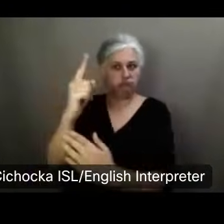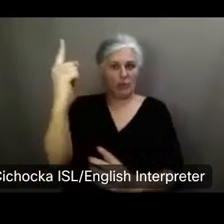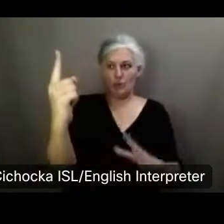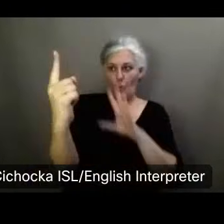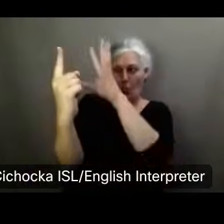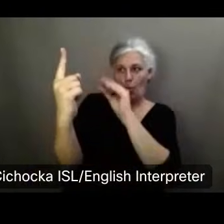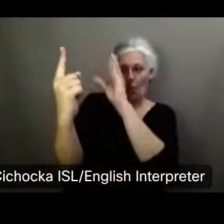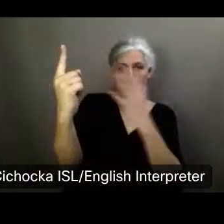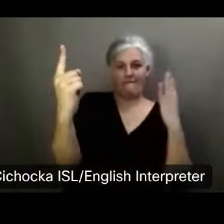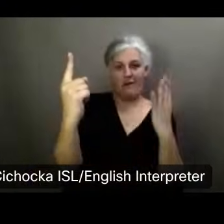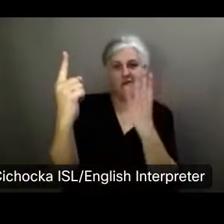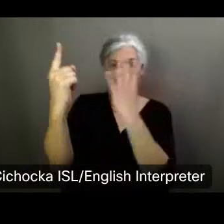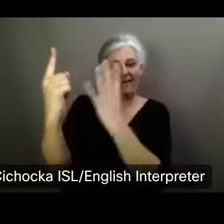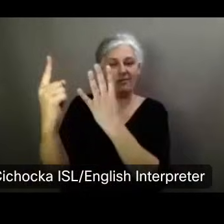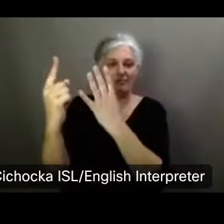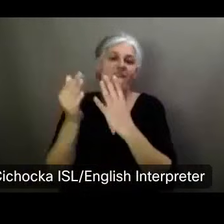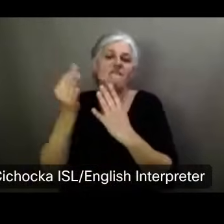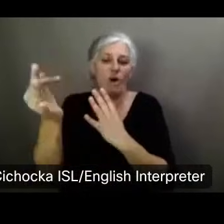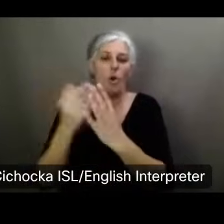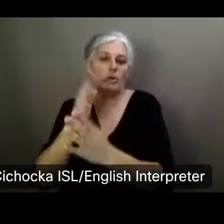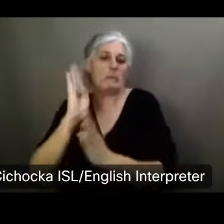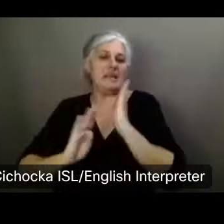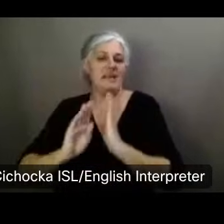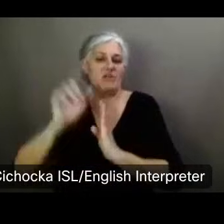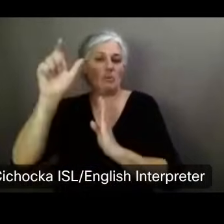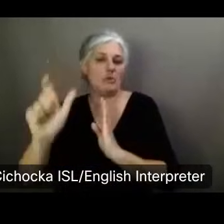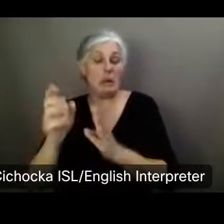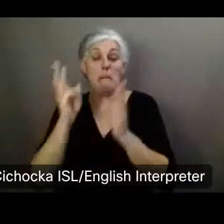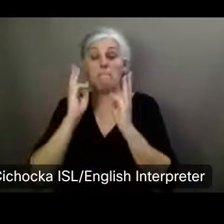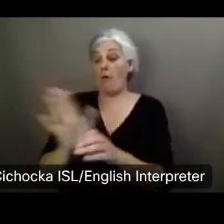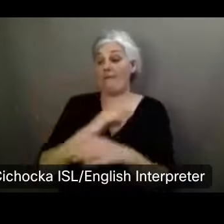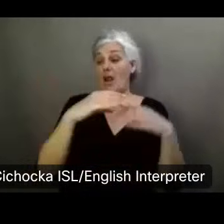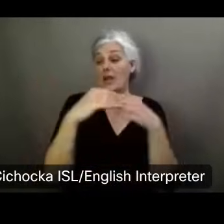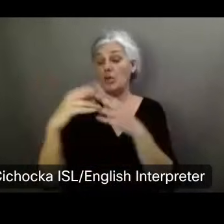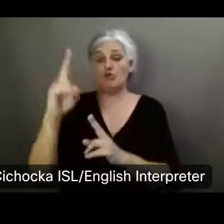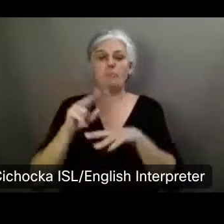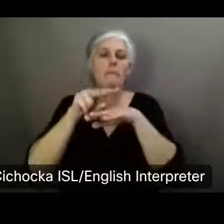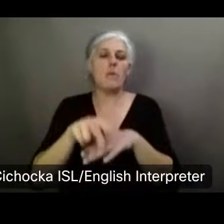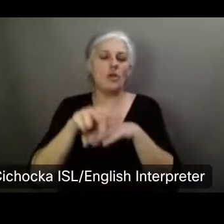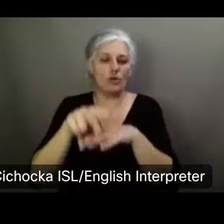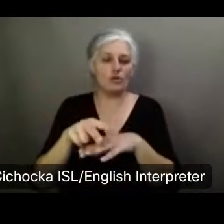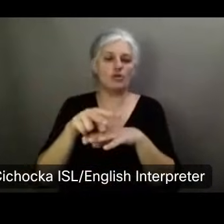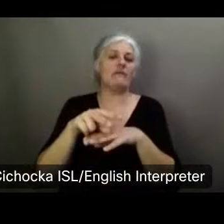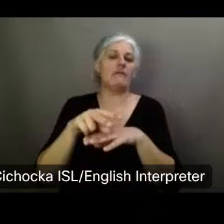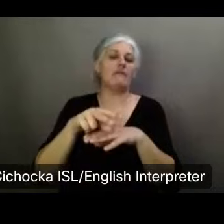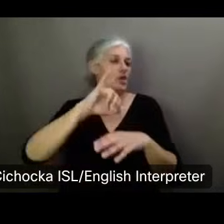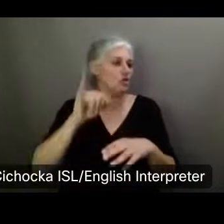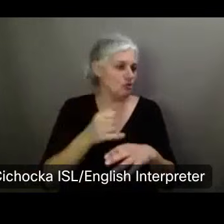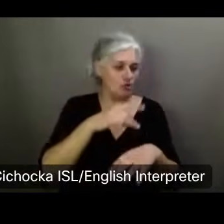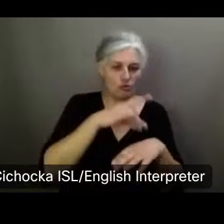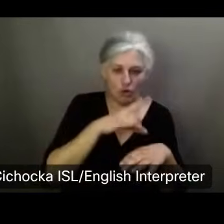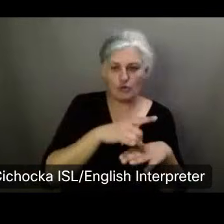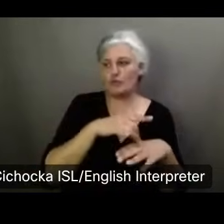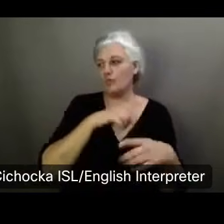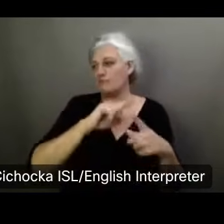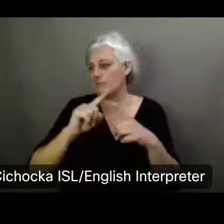example. And perhaps the most powerful leaders are those mentors we had when we were either junior doctors or nurses or healthcare professionals, those who